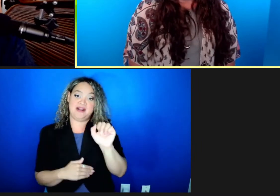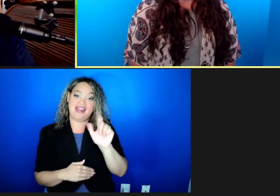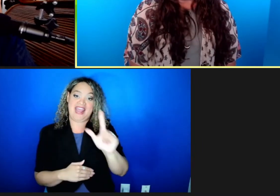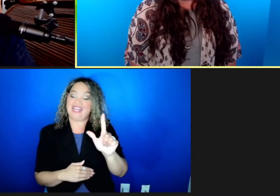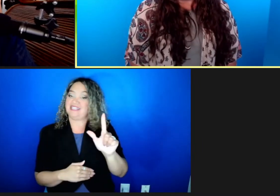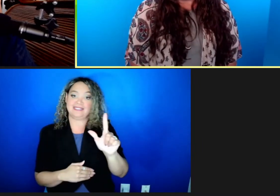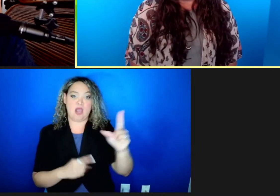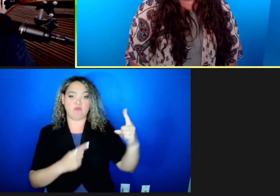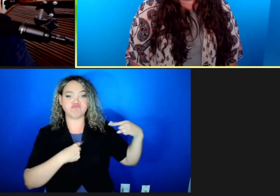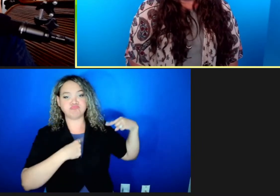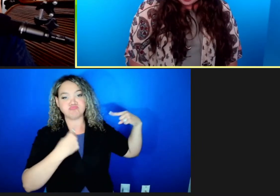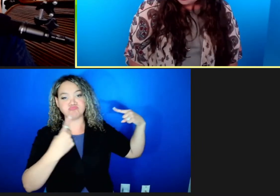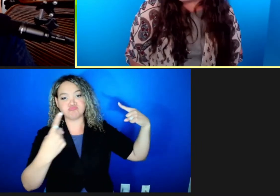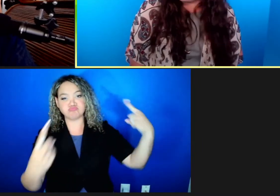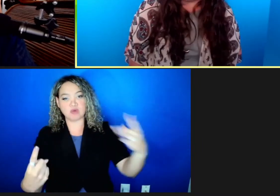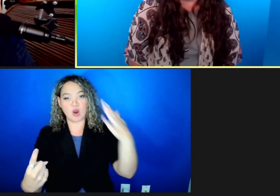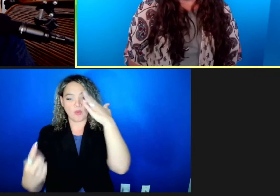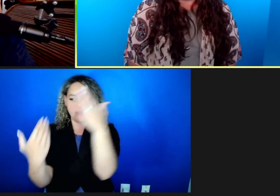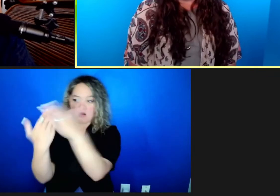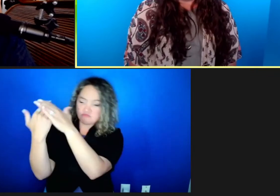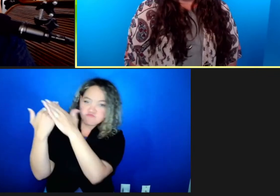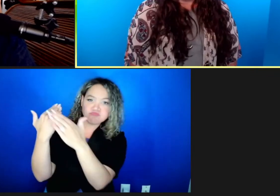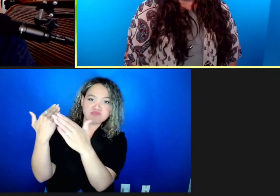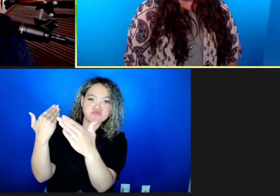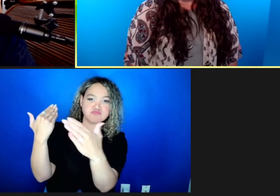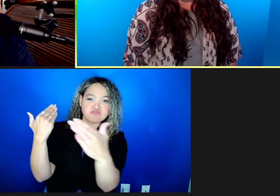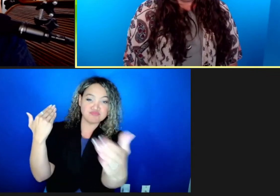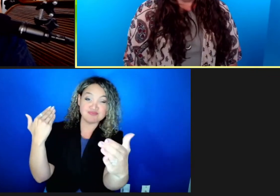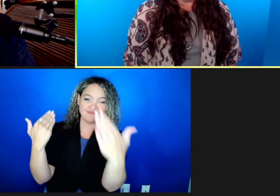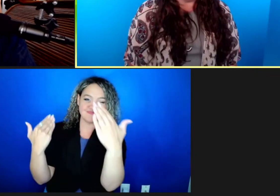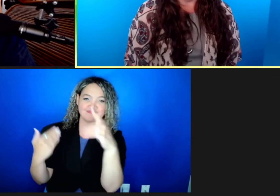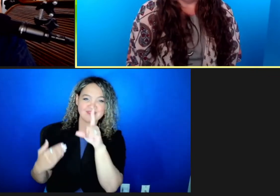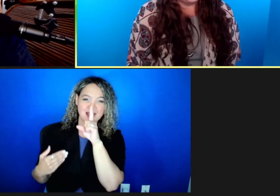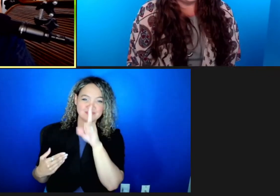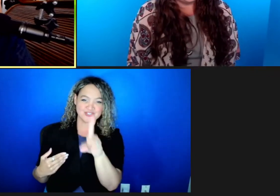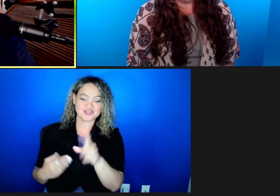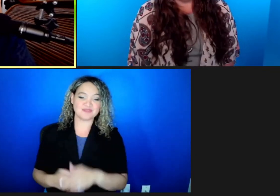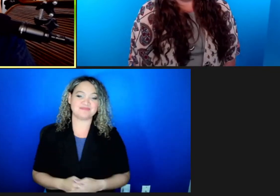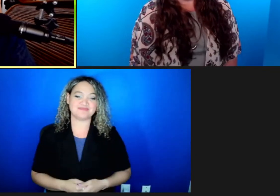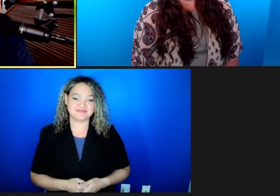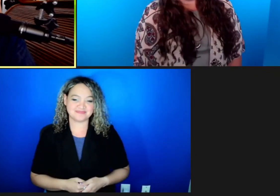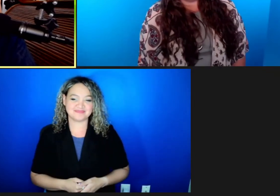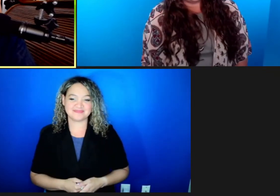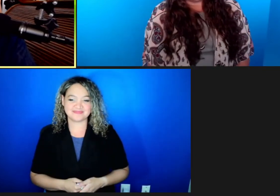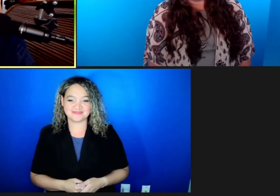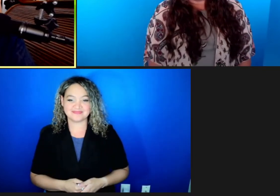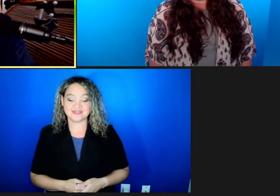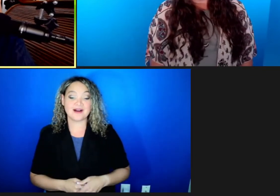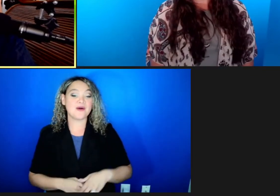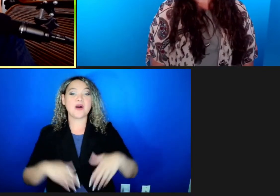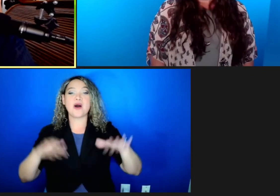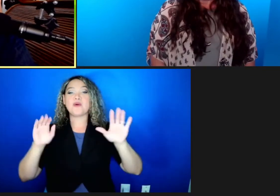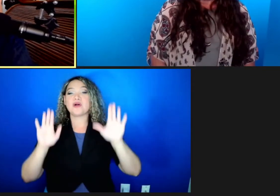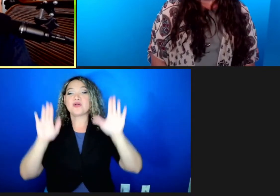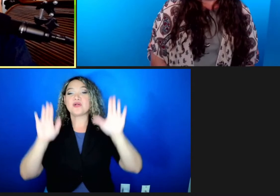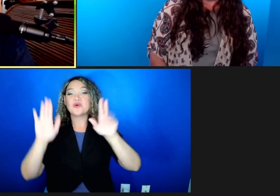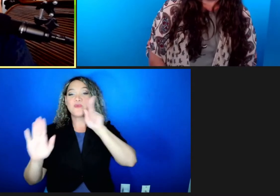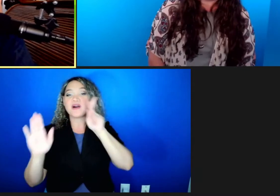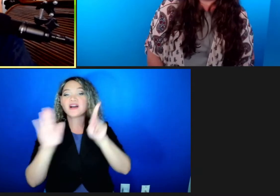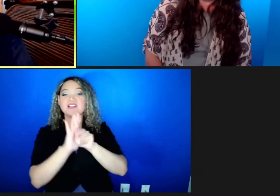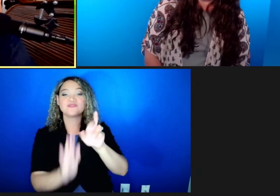stood the test of time, and it will continue to do so. Of that I am sure. Well, the great Kira Beck and the